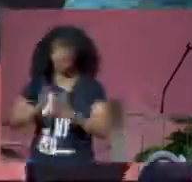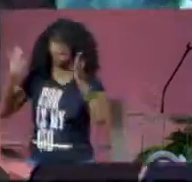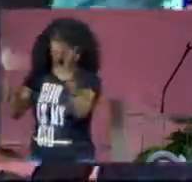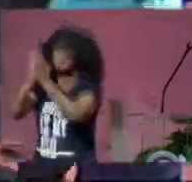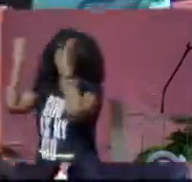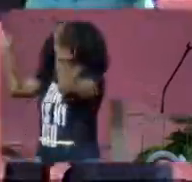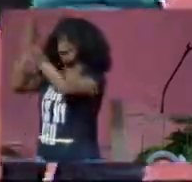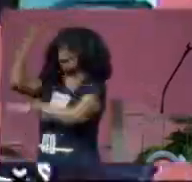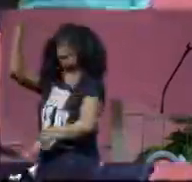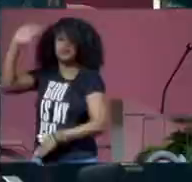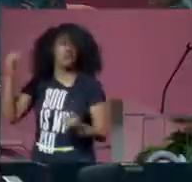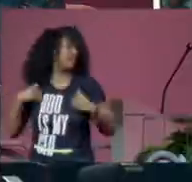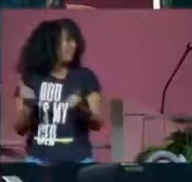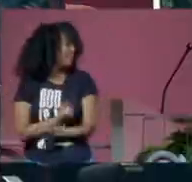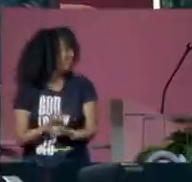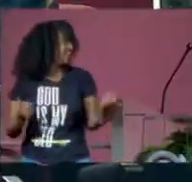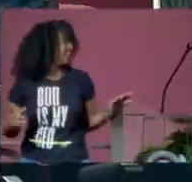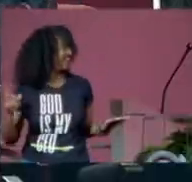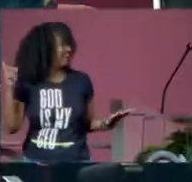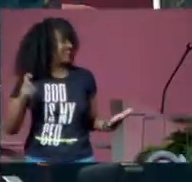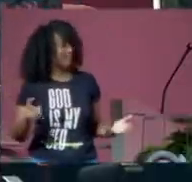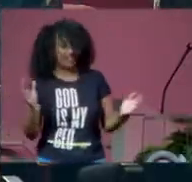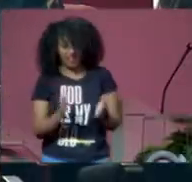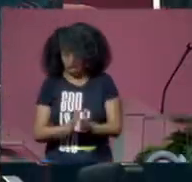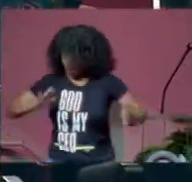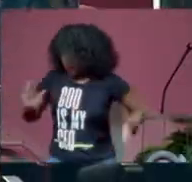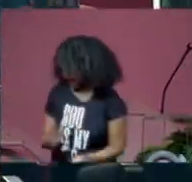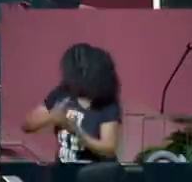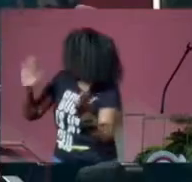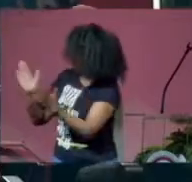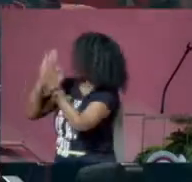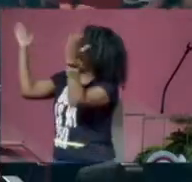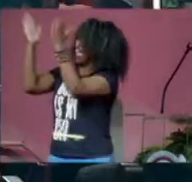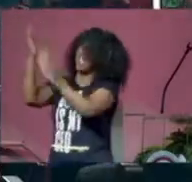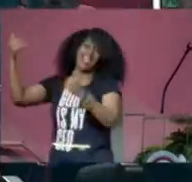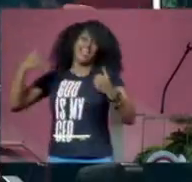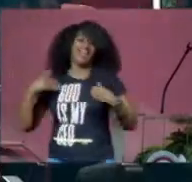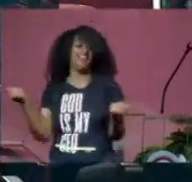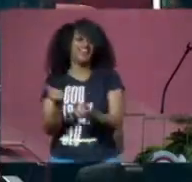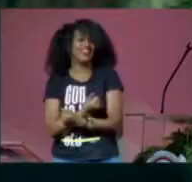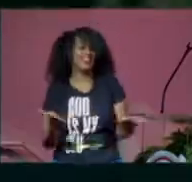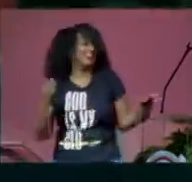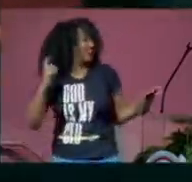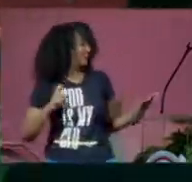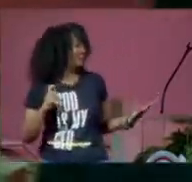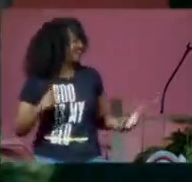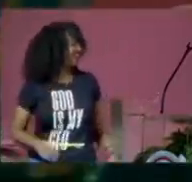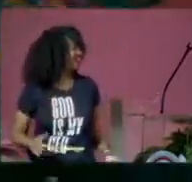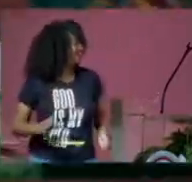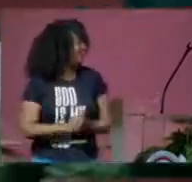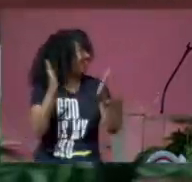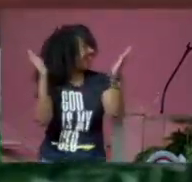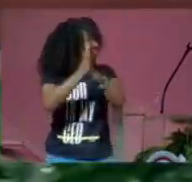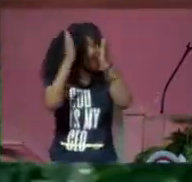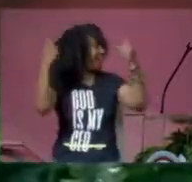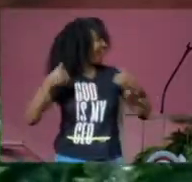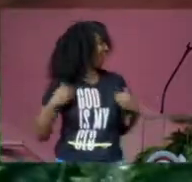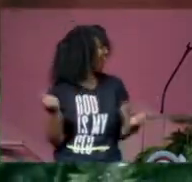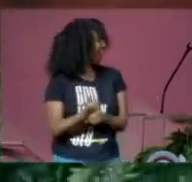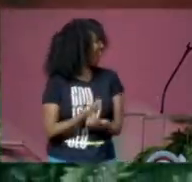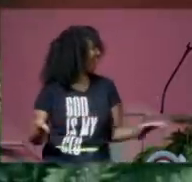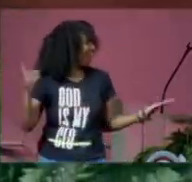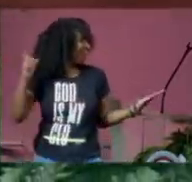got everything we need. Take it up, take it up. We got everything we need. Take it up, take it up. We